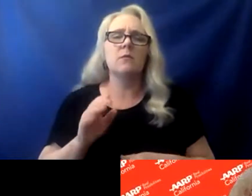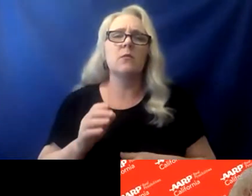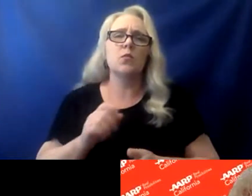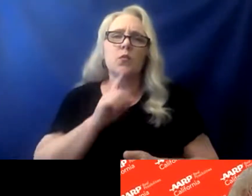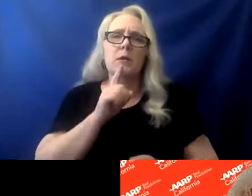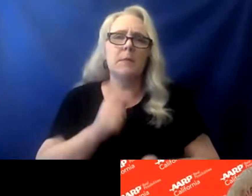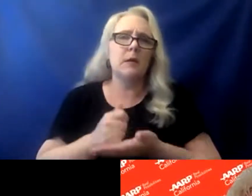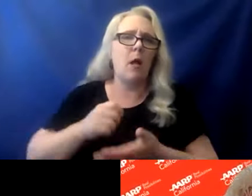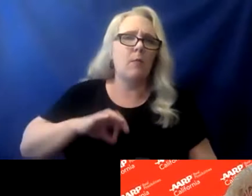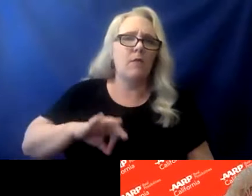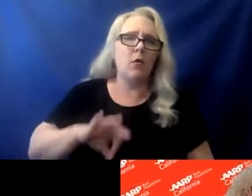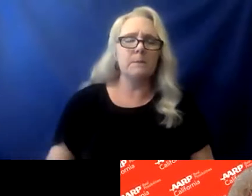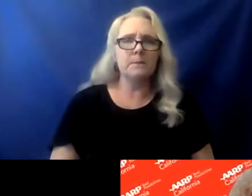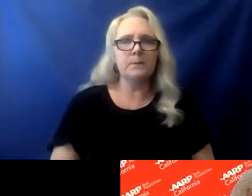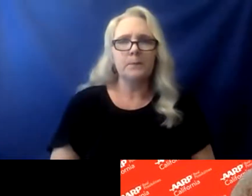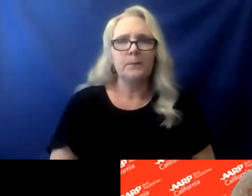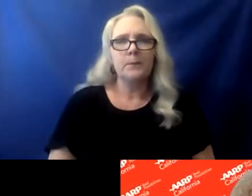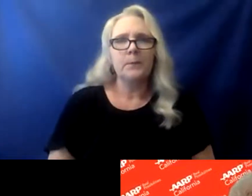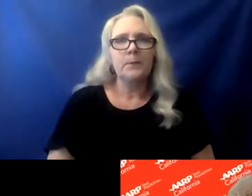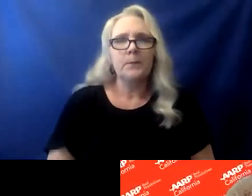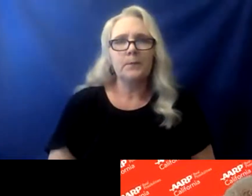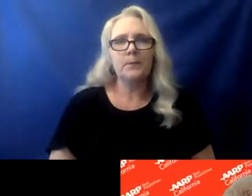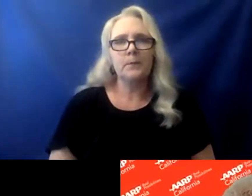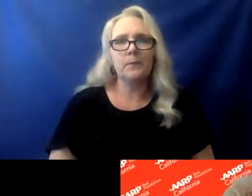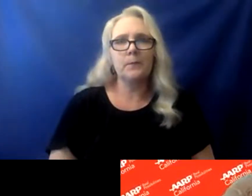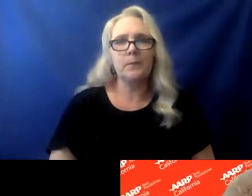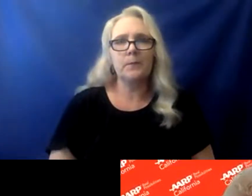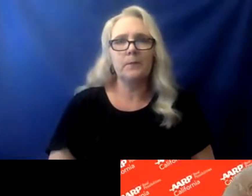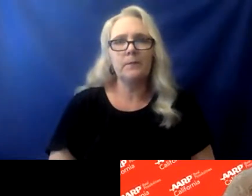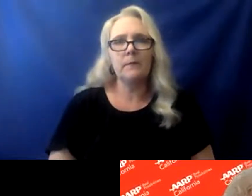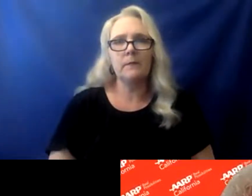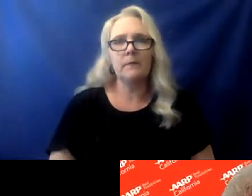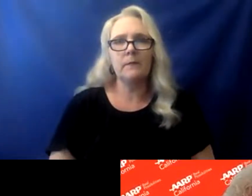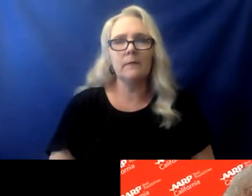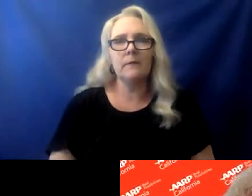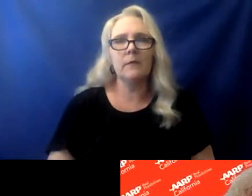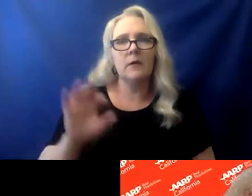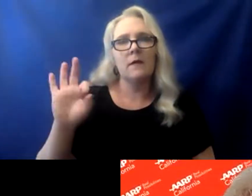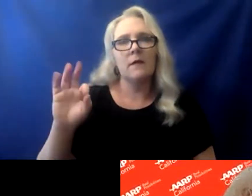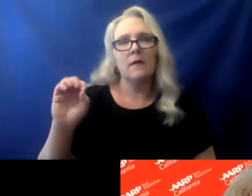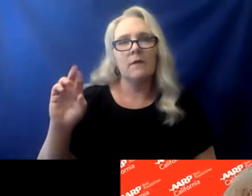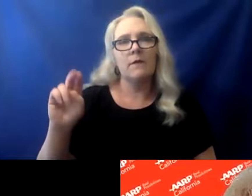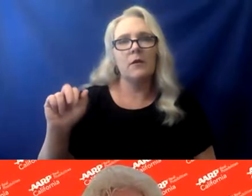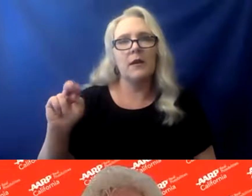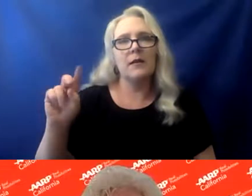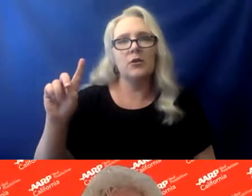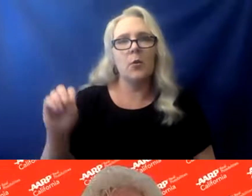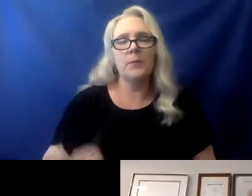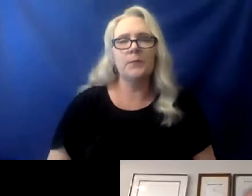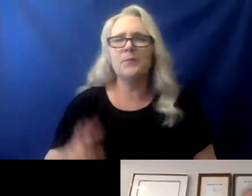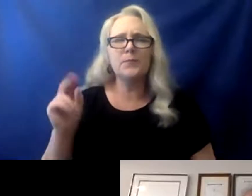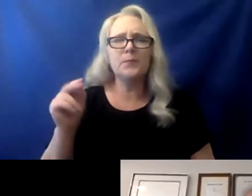And I'm now seeing the raised hands queue. Apologize if I was slow to see that, but Fernando. I think Andy was